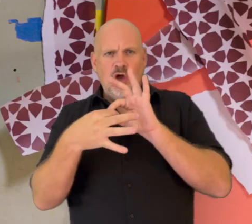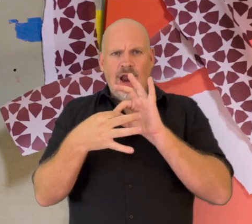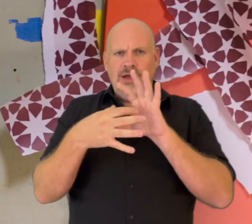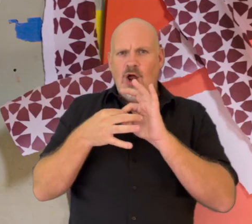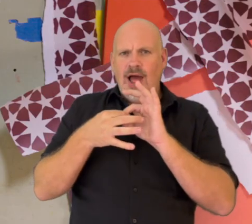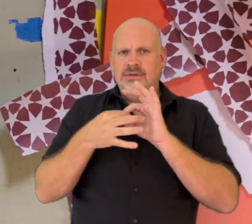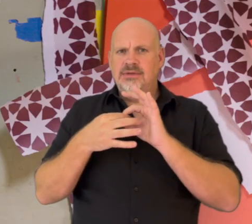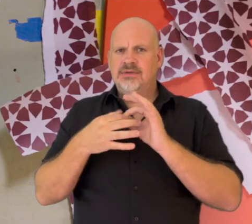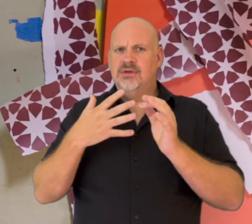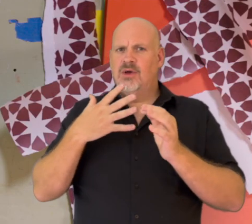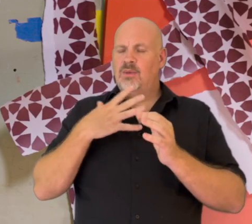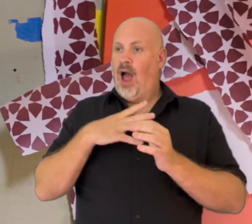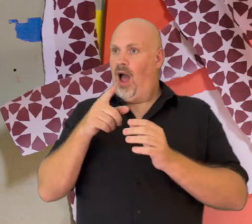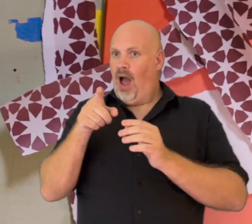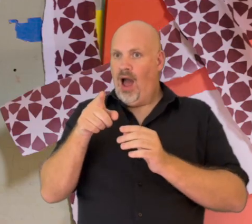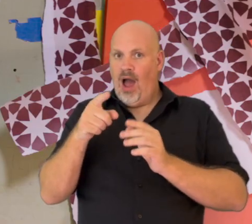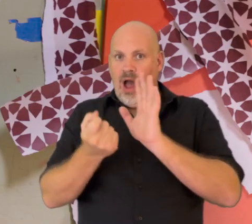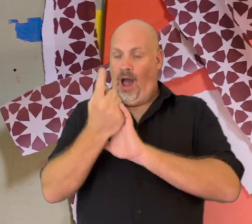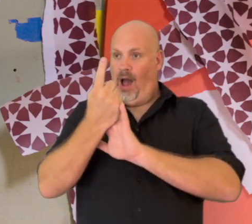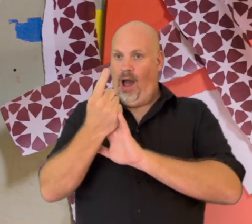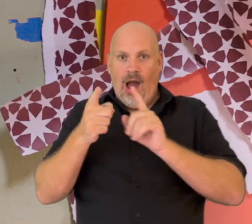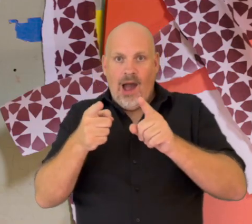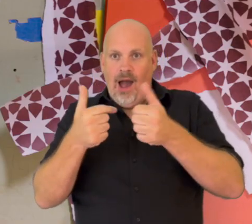for like coincidences.